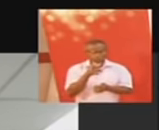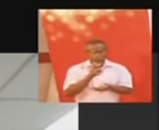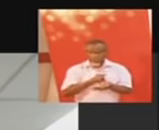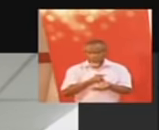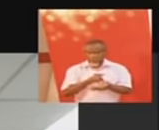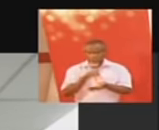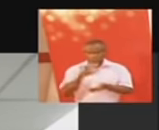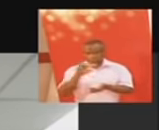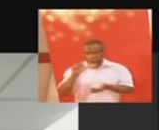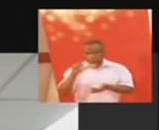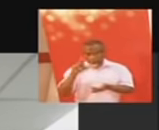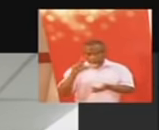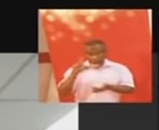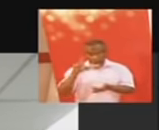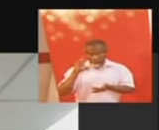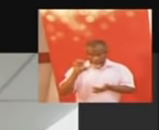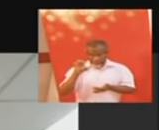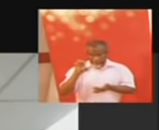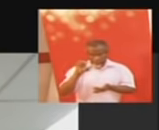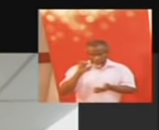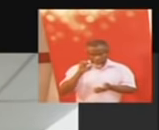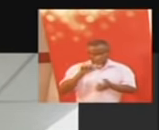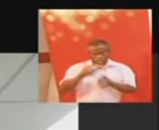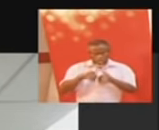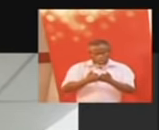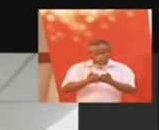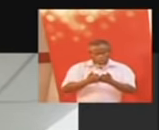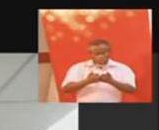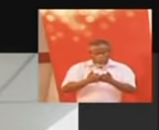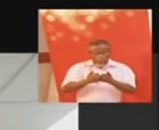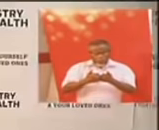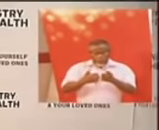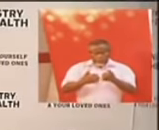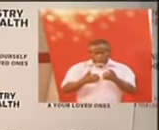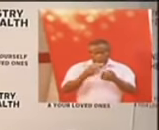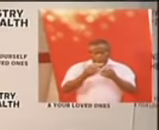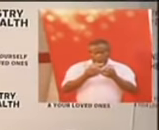personnel physically and mentally? Thank you.